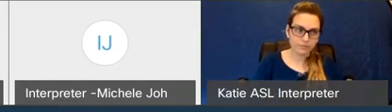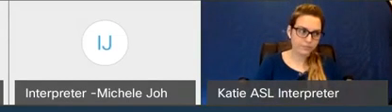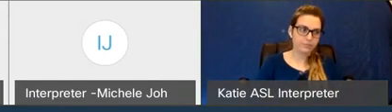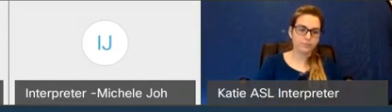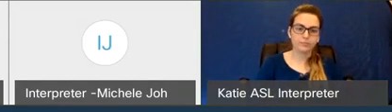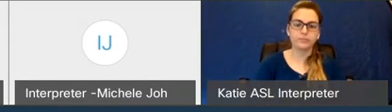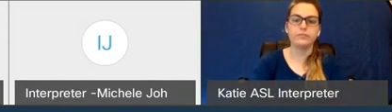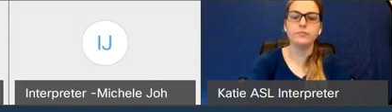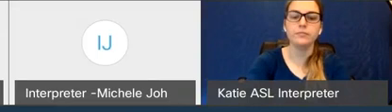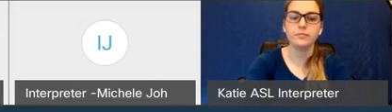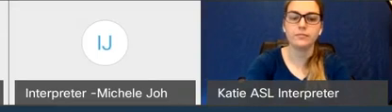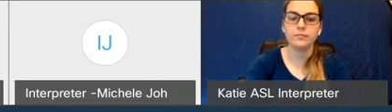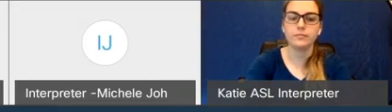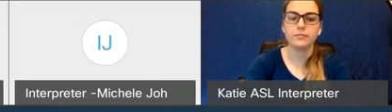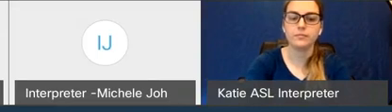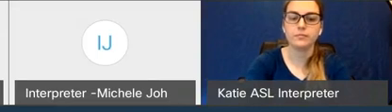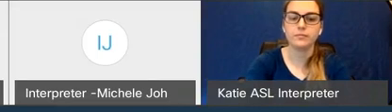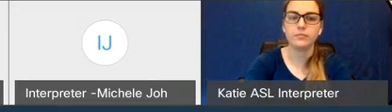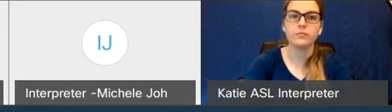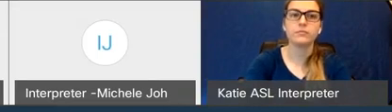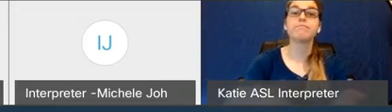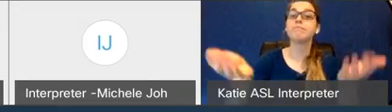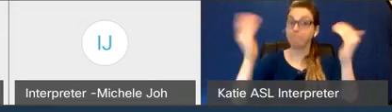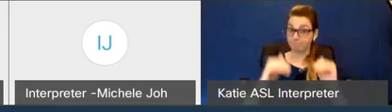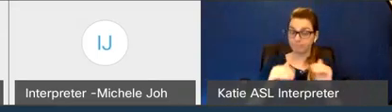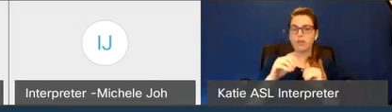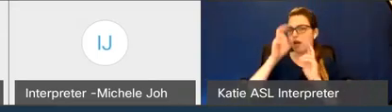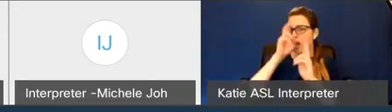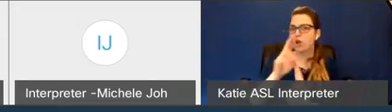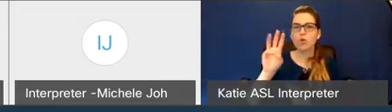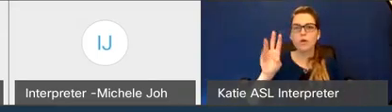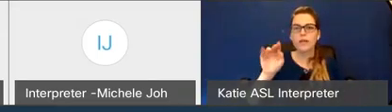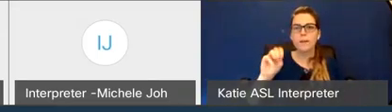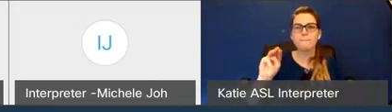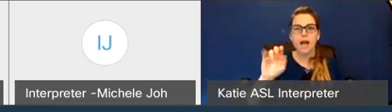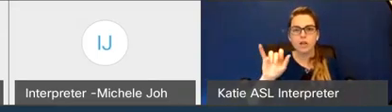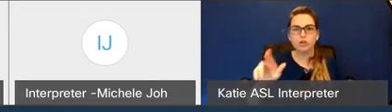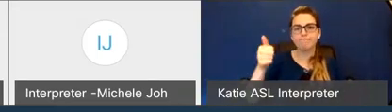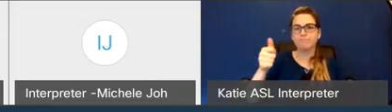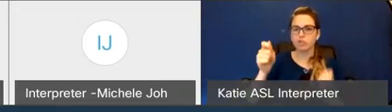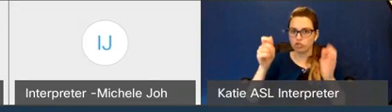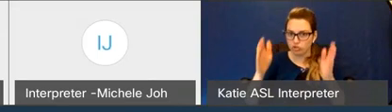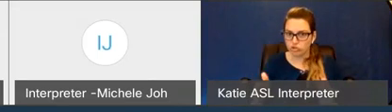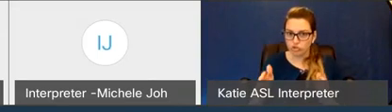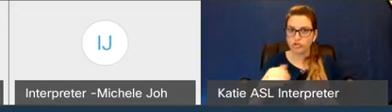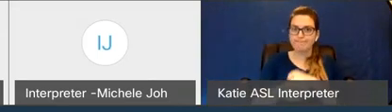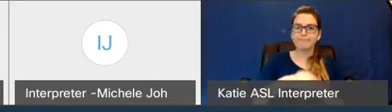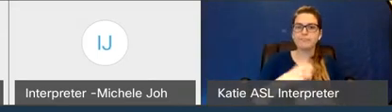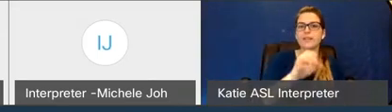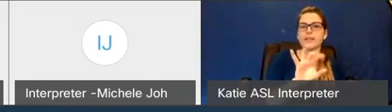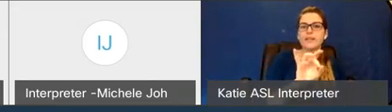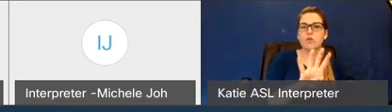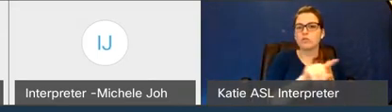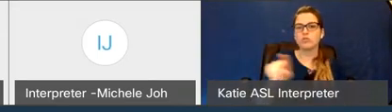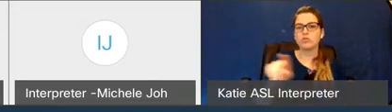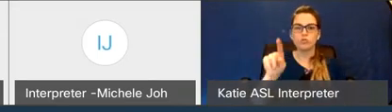The Honorable William Meyer was a general jurisdiction judge from 1984 to 2000 in Denver, Colorado,